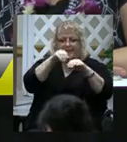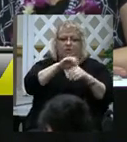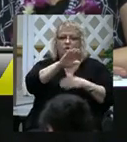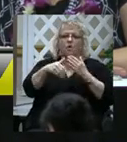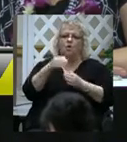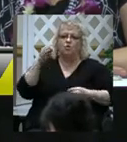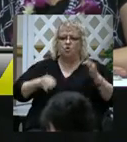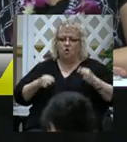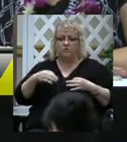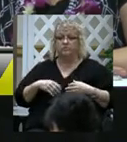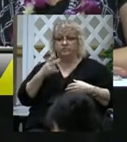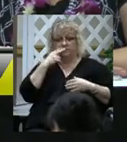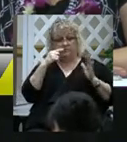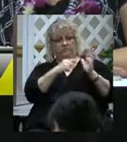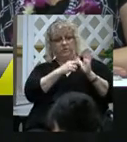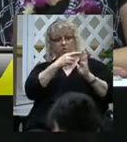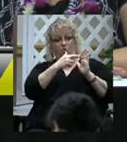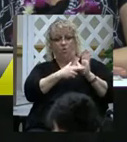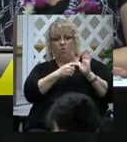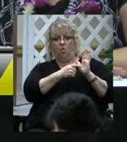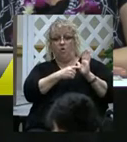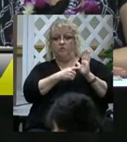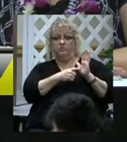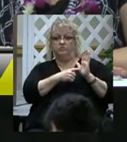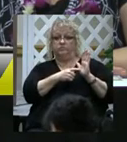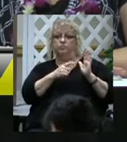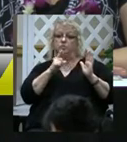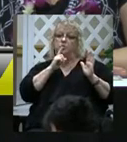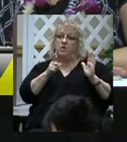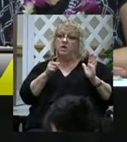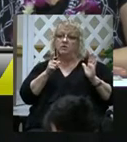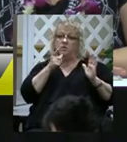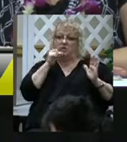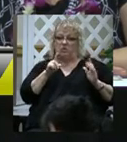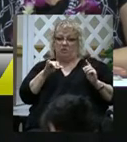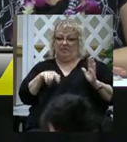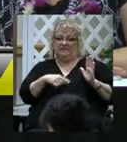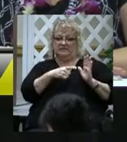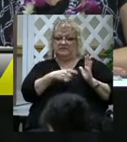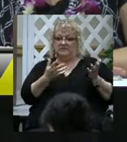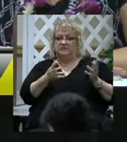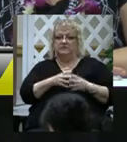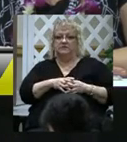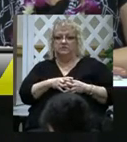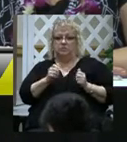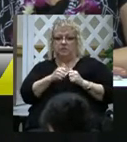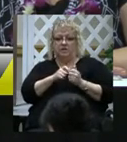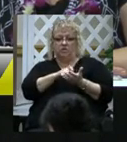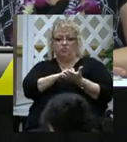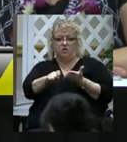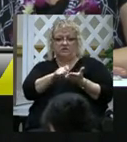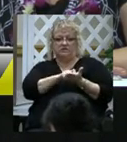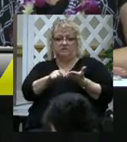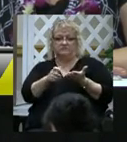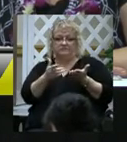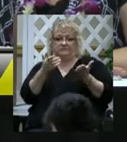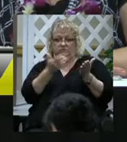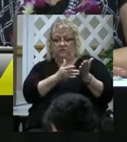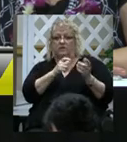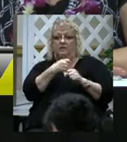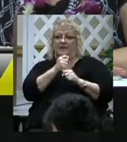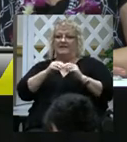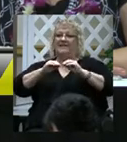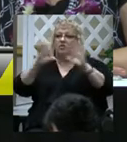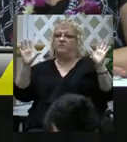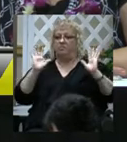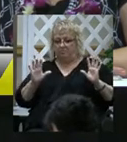When you look at the rule, it's like, well, we actually don't need to do anything because it's already there. We just wanted